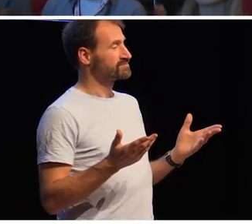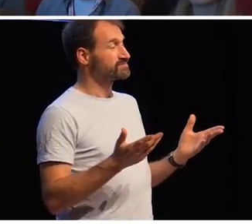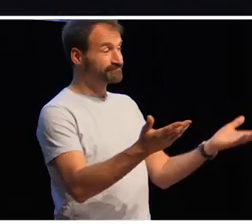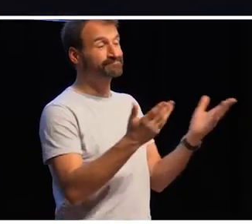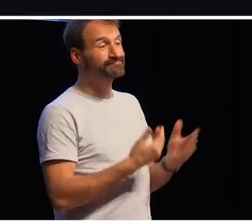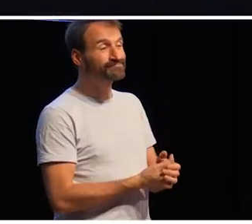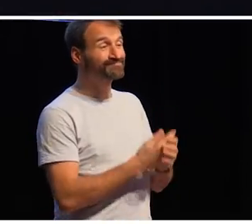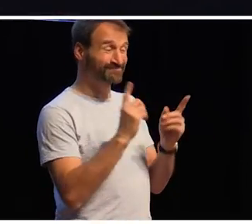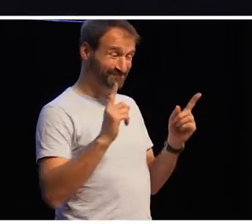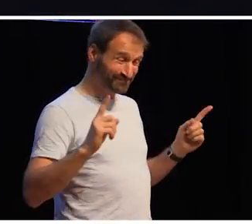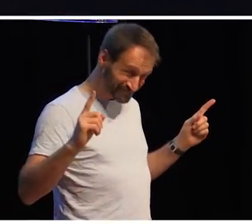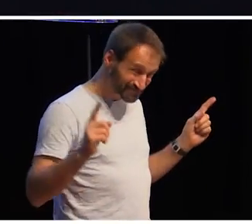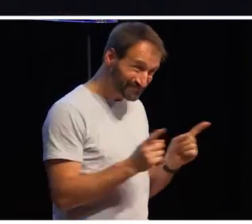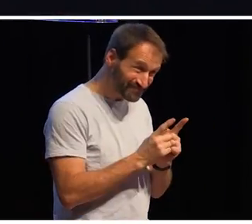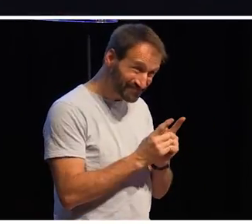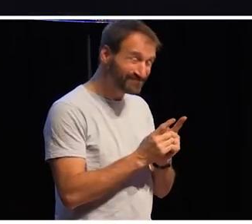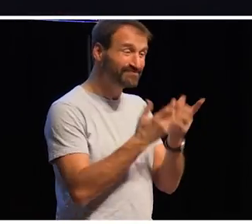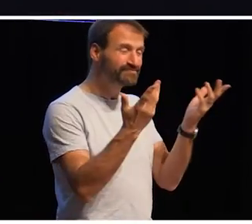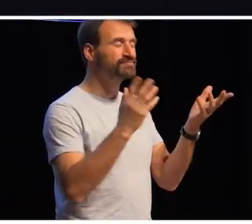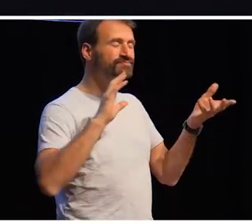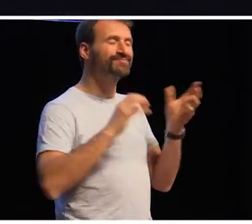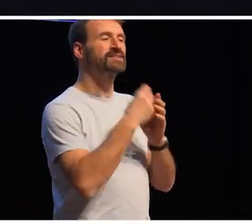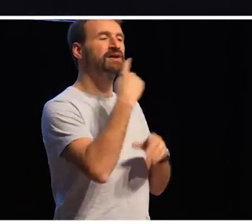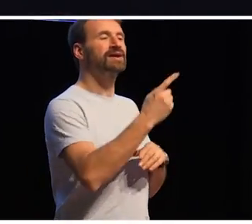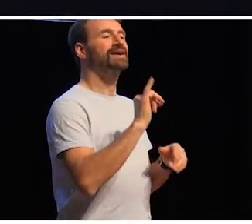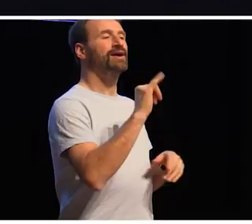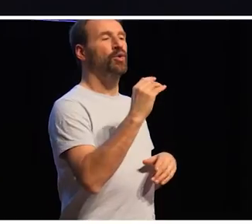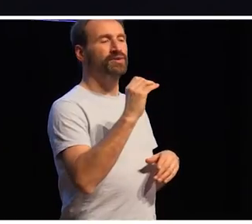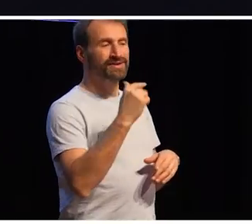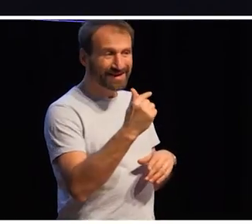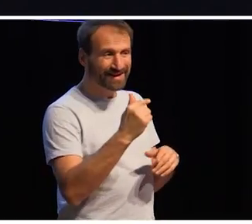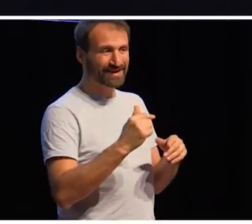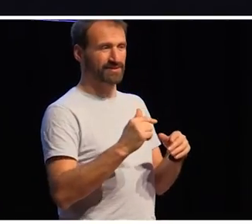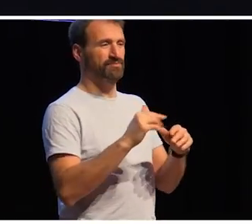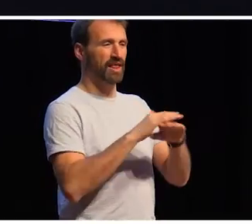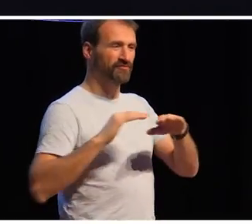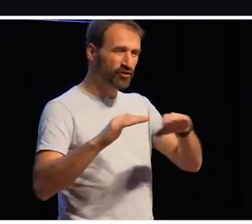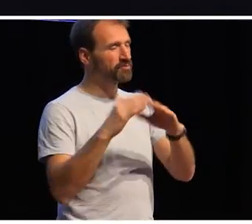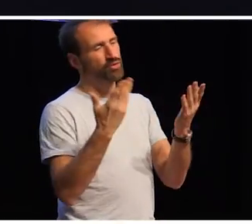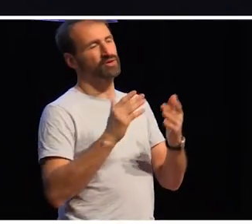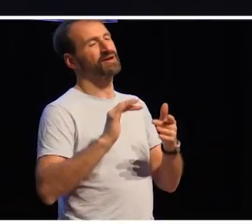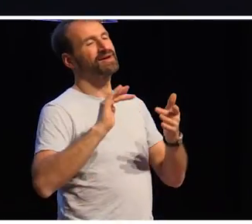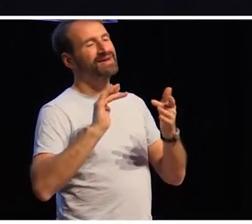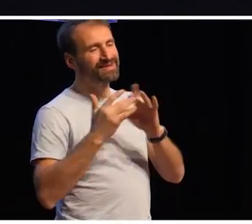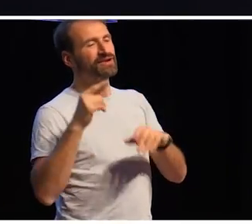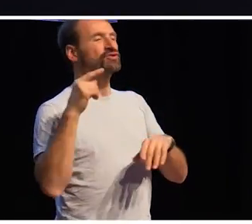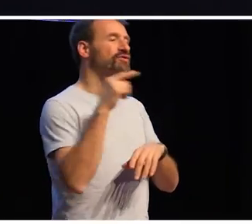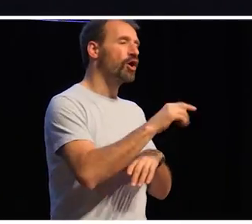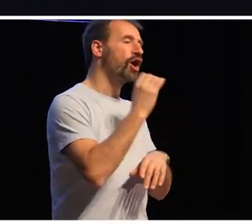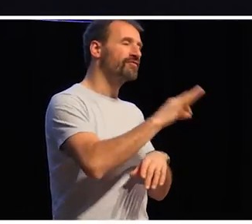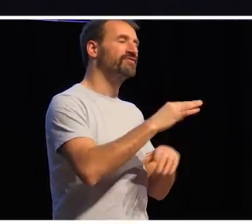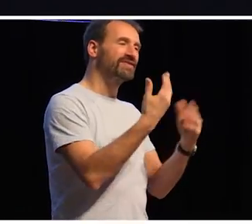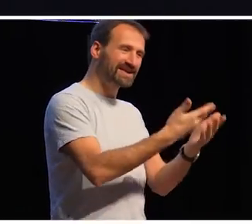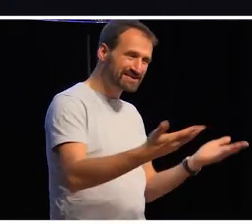in short, IoT platform or Internet of Things of platform can do three major things, and I think many of us will